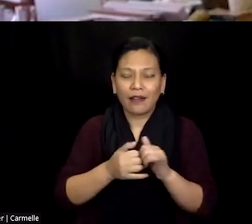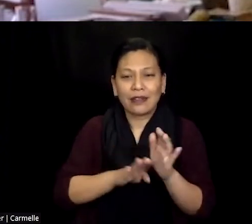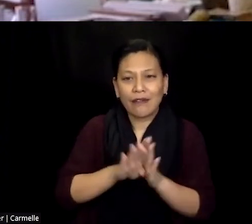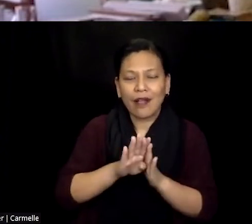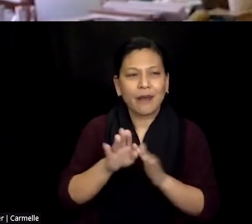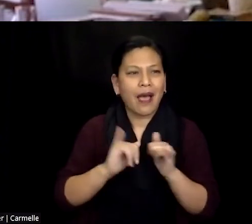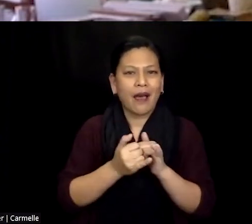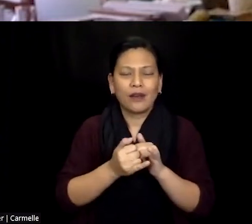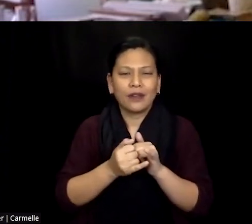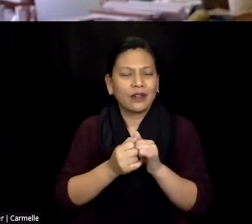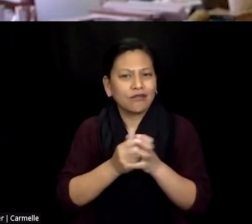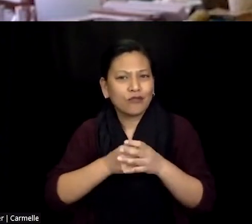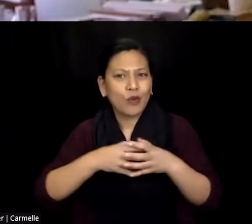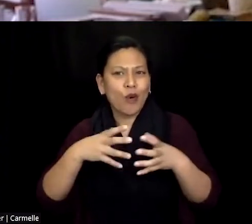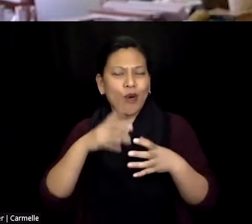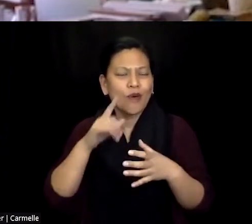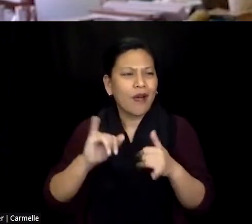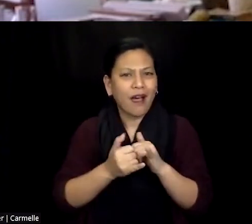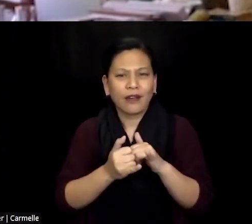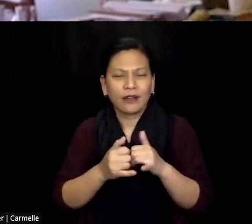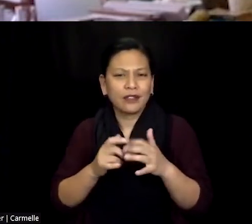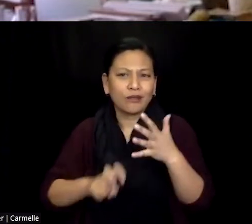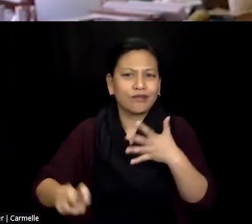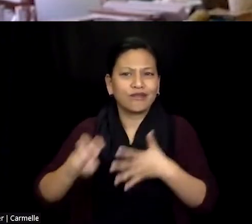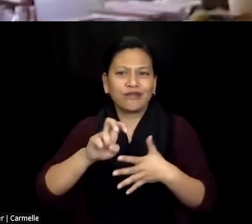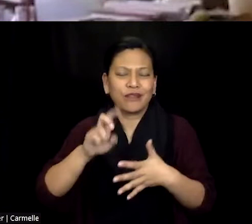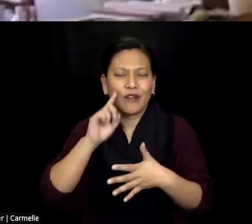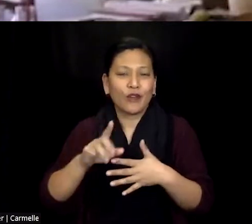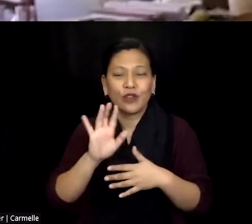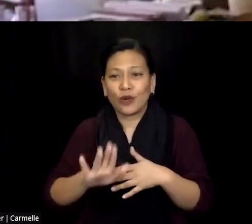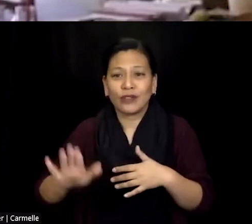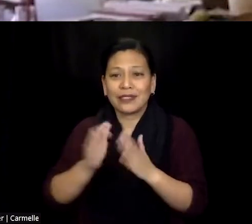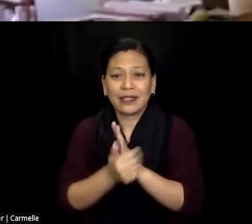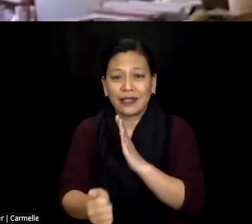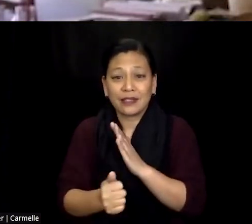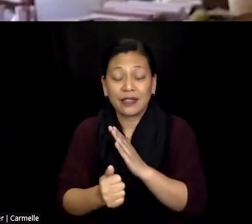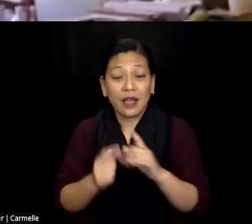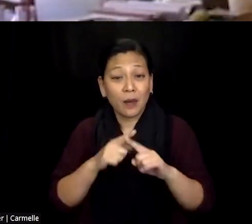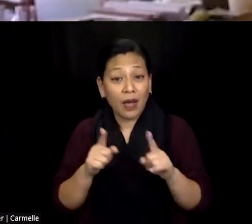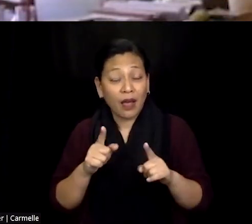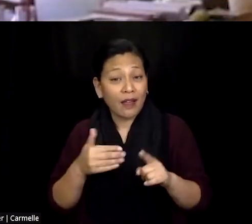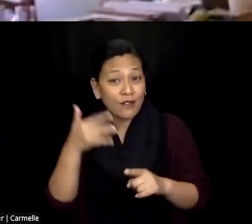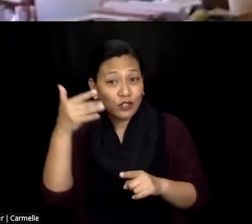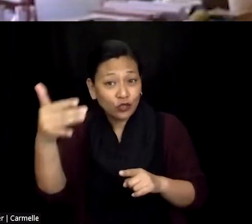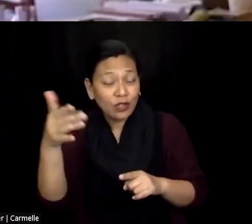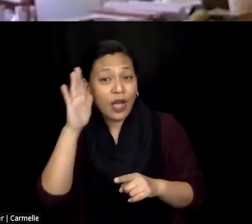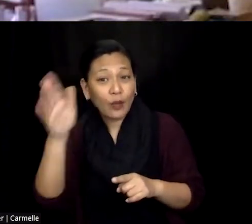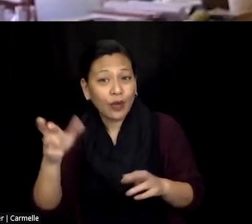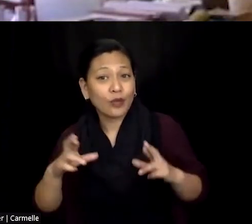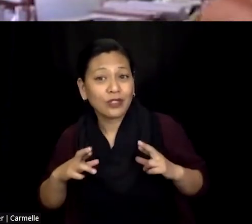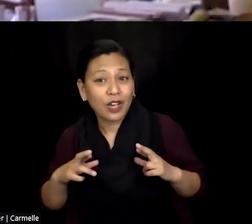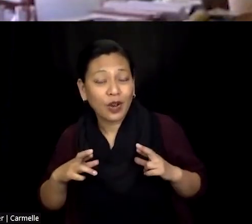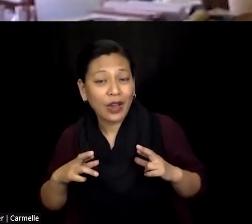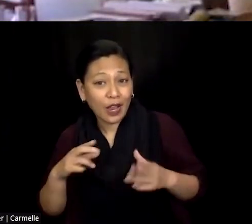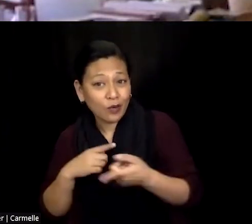of an industry than, you know, trying to work your way up a ladder. Eventually, just the way that time works, I'm going to retire